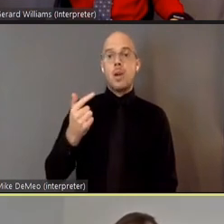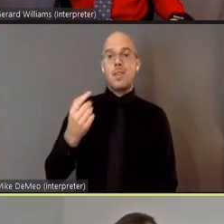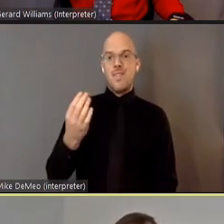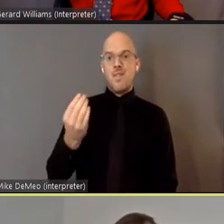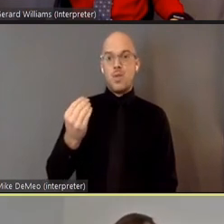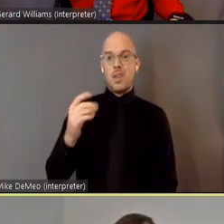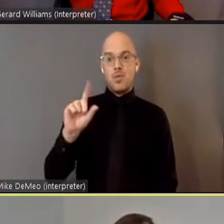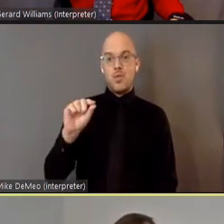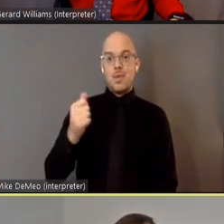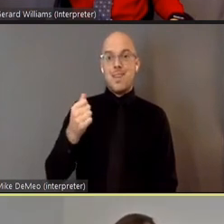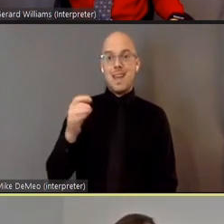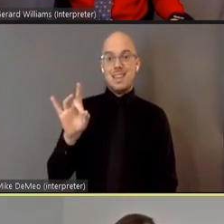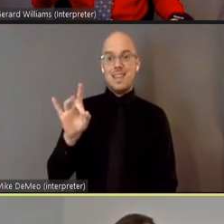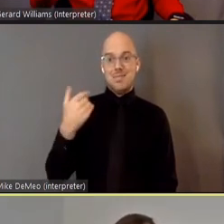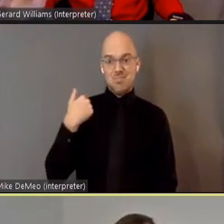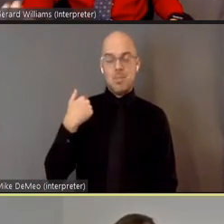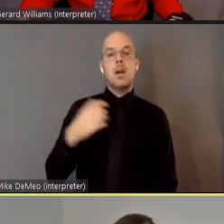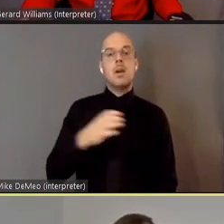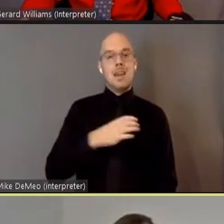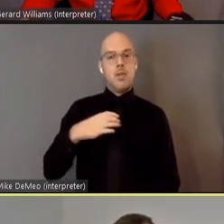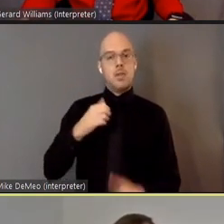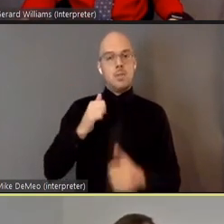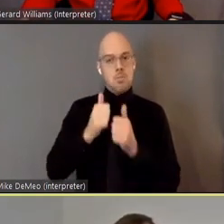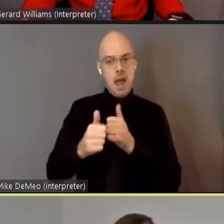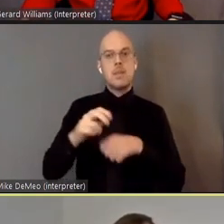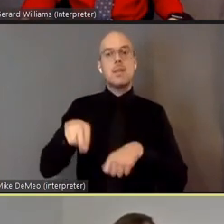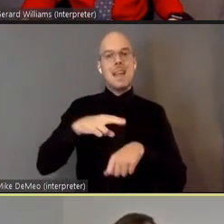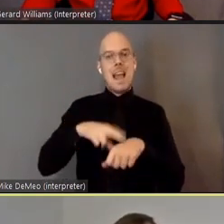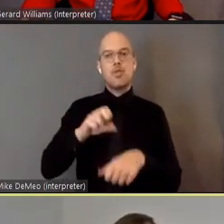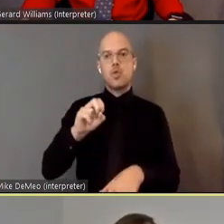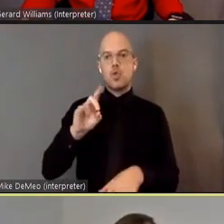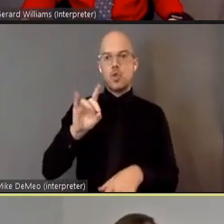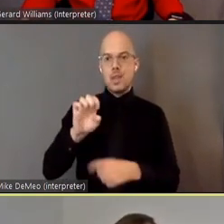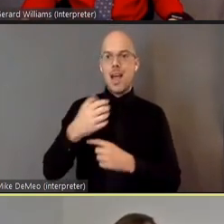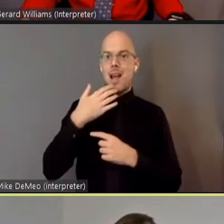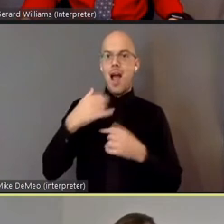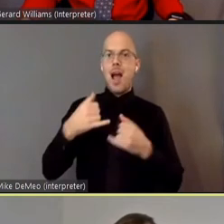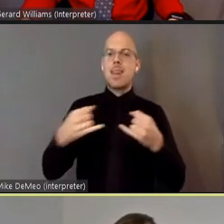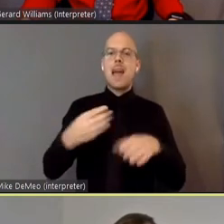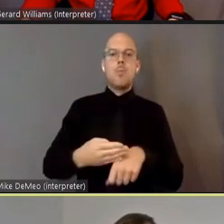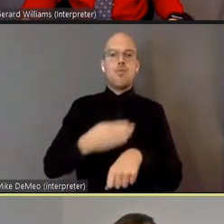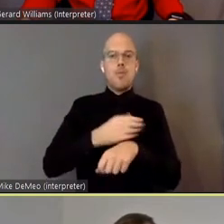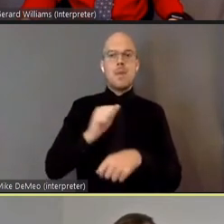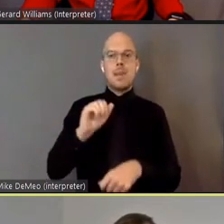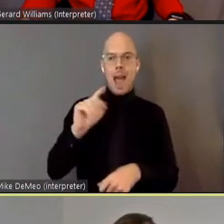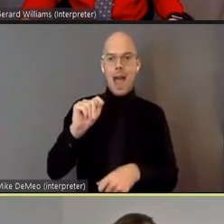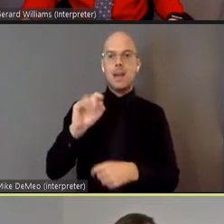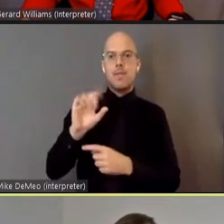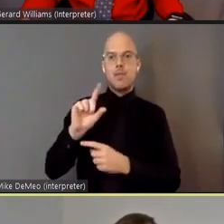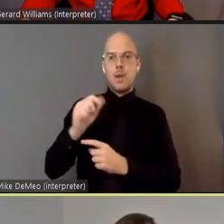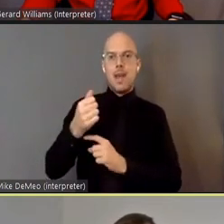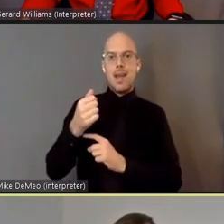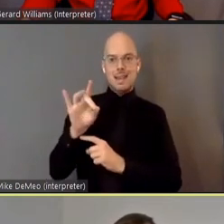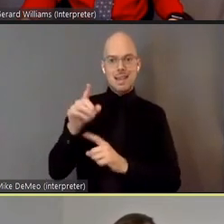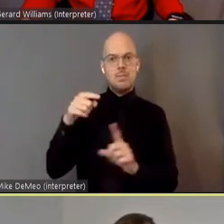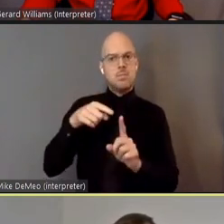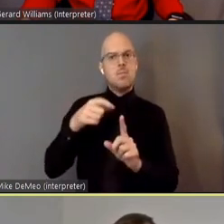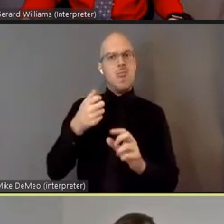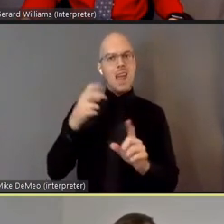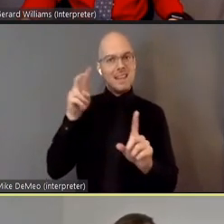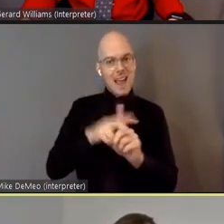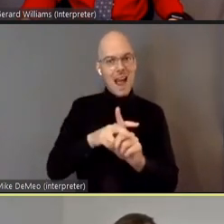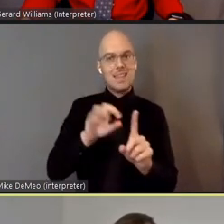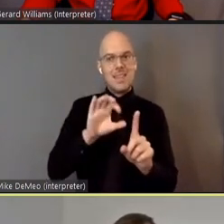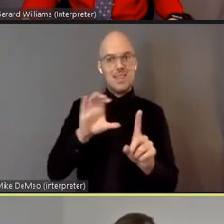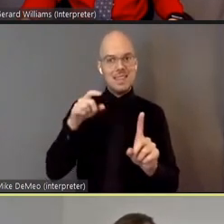August 14th, 2018, Congress passed the National Suicide Hotline Improvement Act of 2018, which tasked the FCC